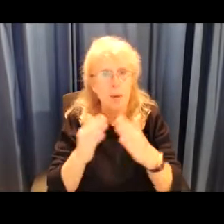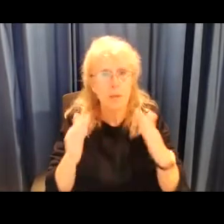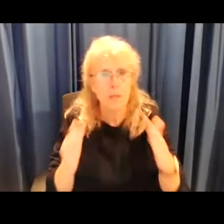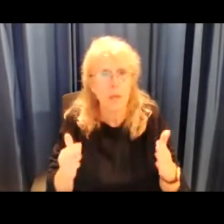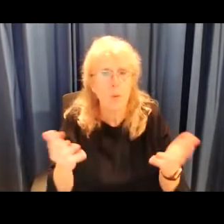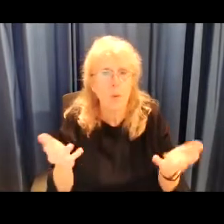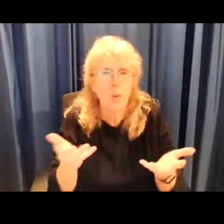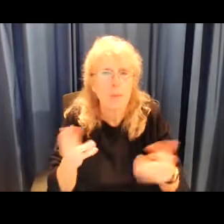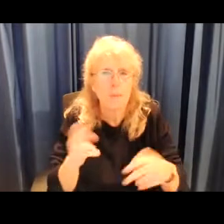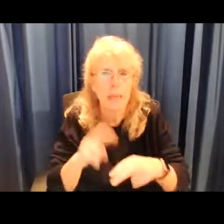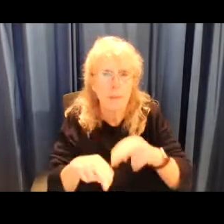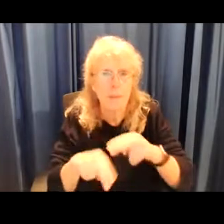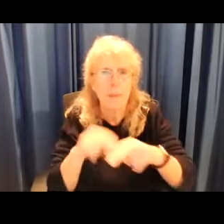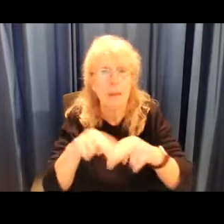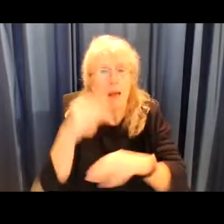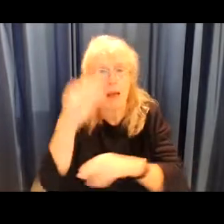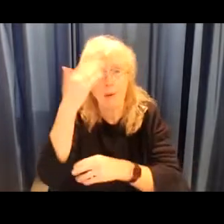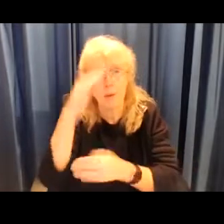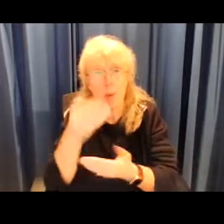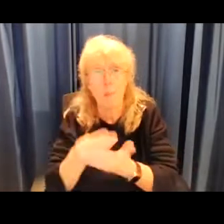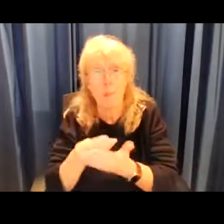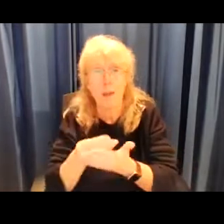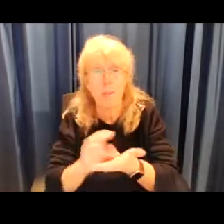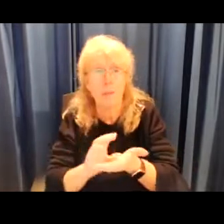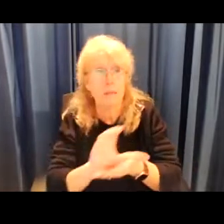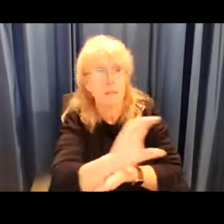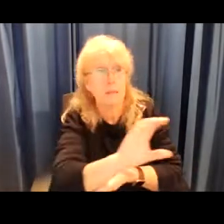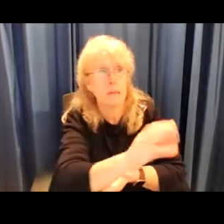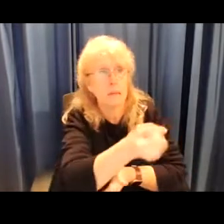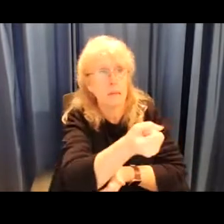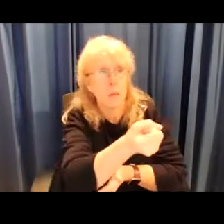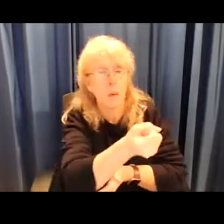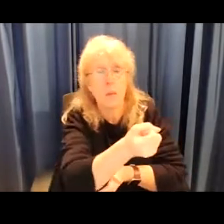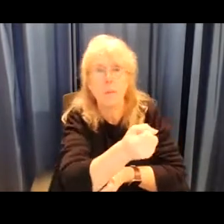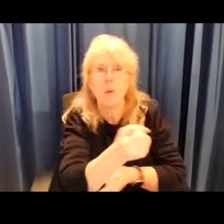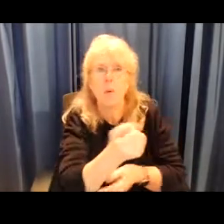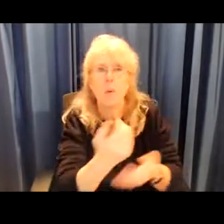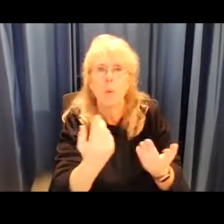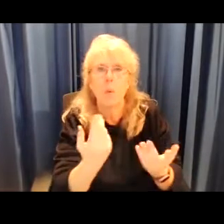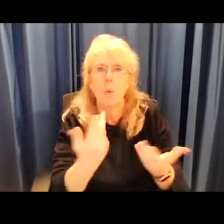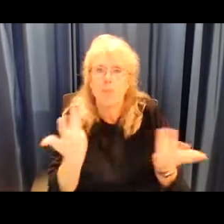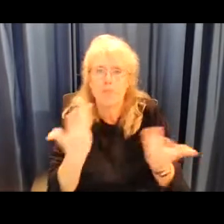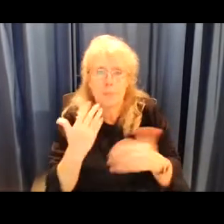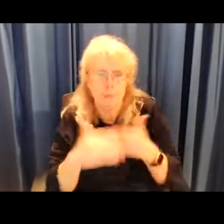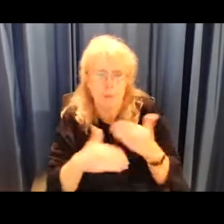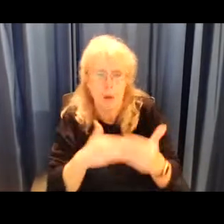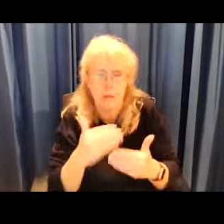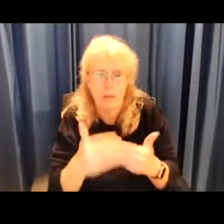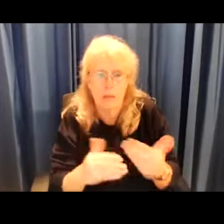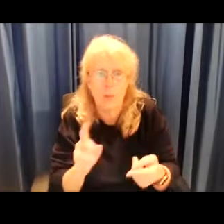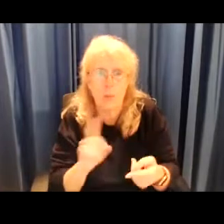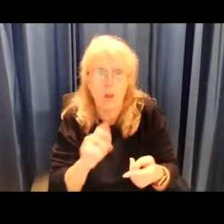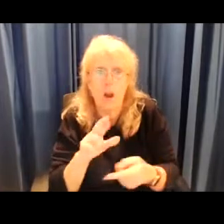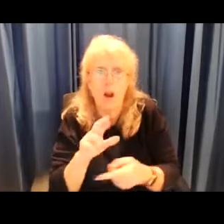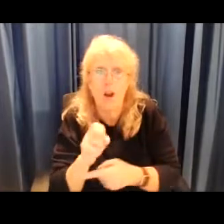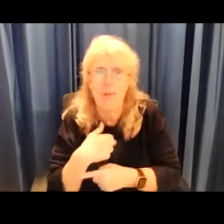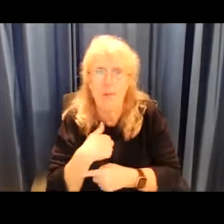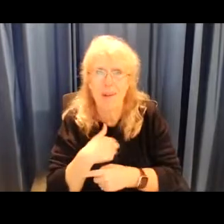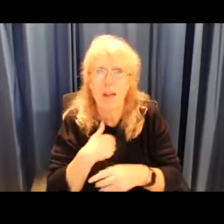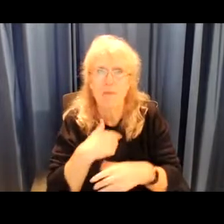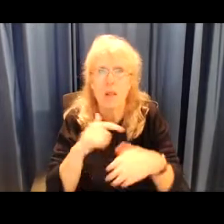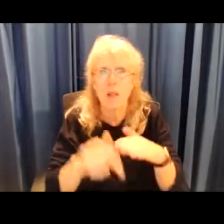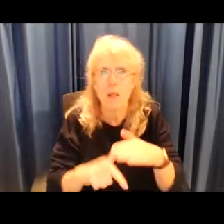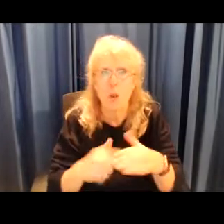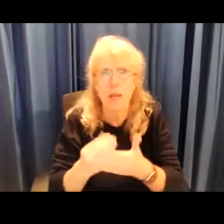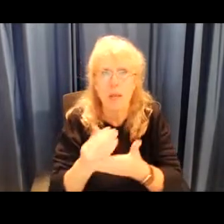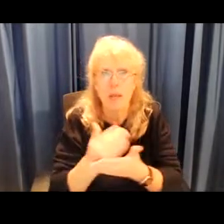I know that there's been money been put in there, but I don't know where we are in the process of getting something low-income housing built, or